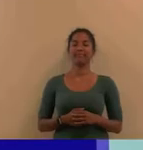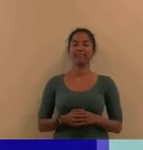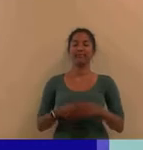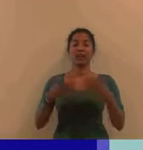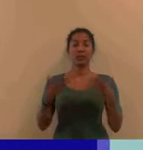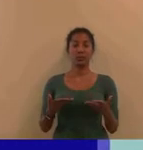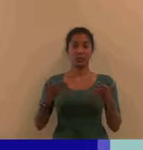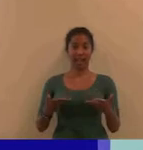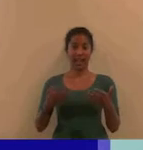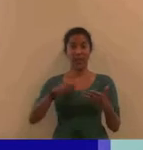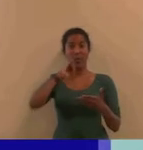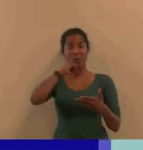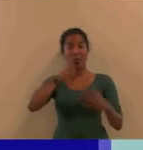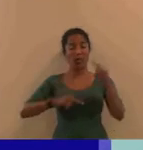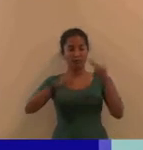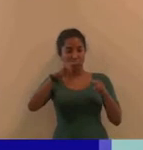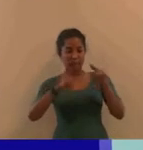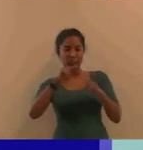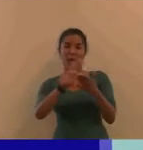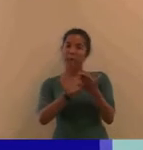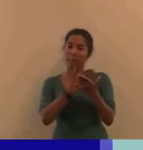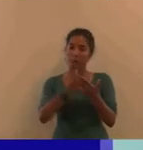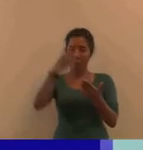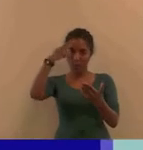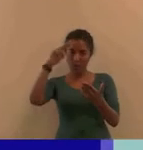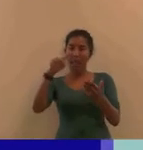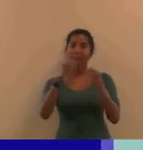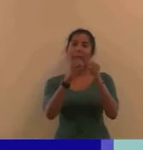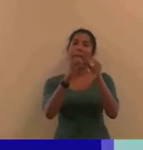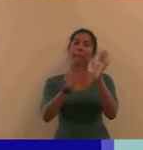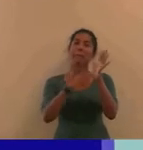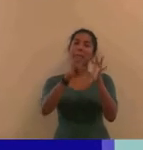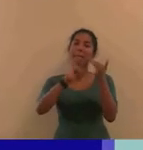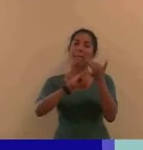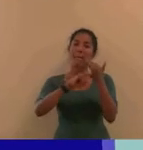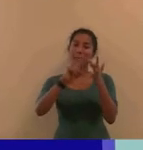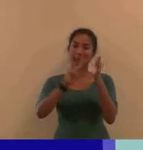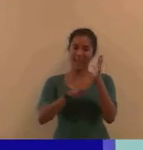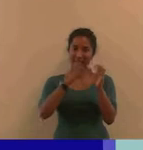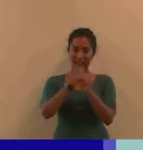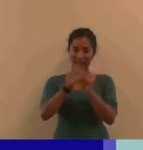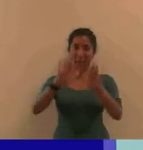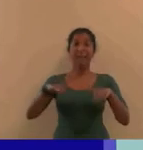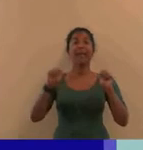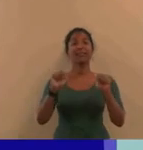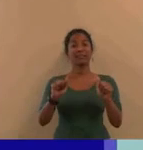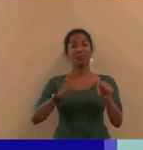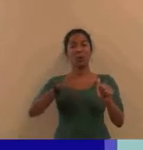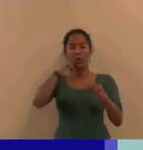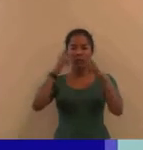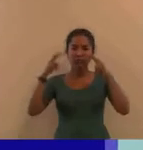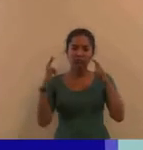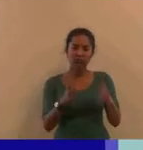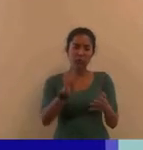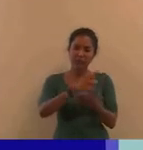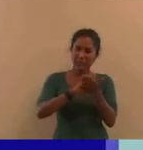Today we are going to analyse a poem called Blessing. We're going to explore the meaning of the poem and be able to write a